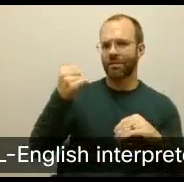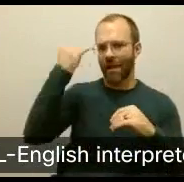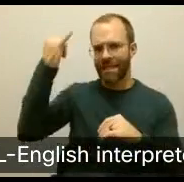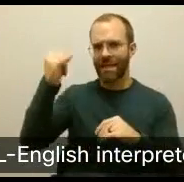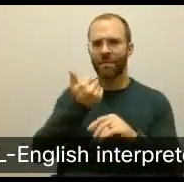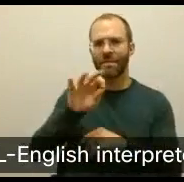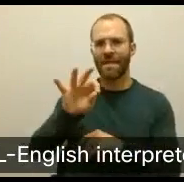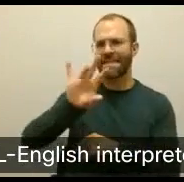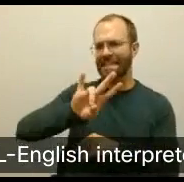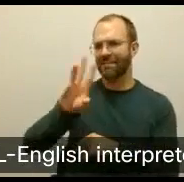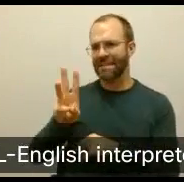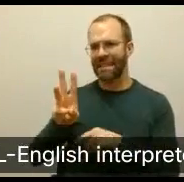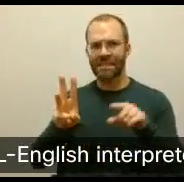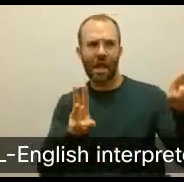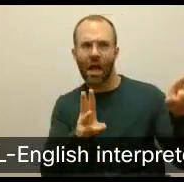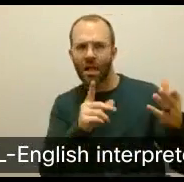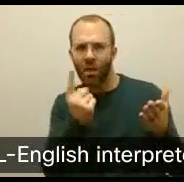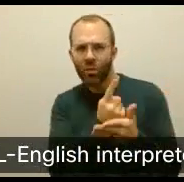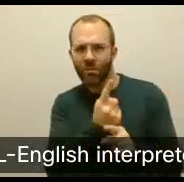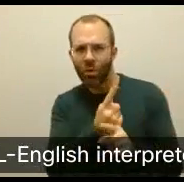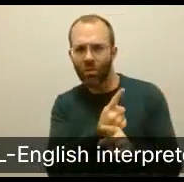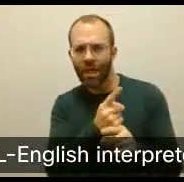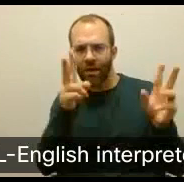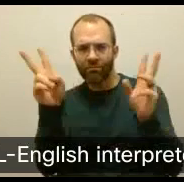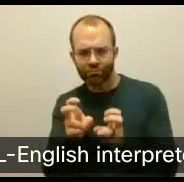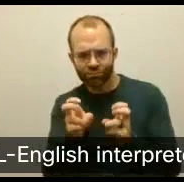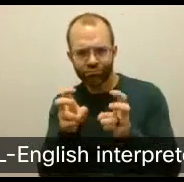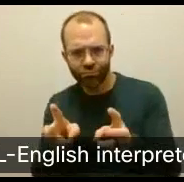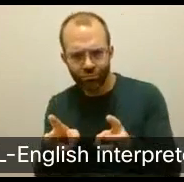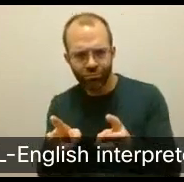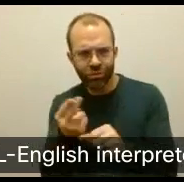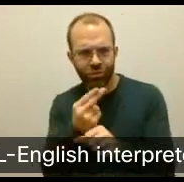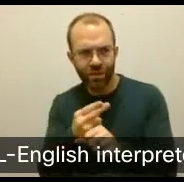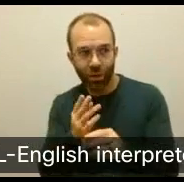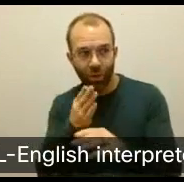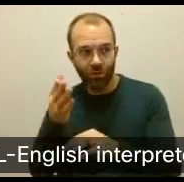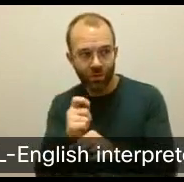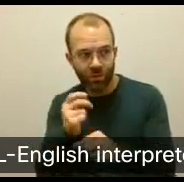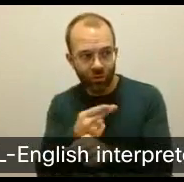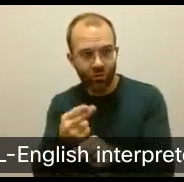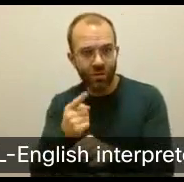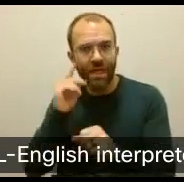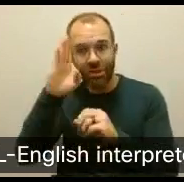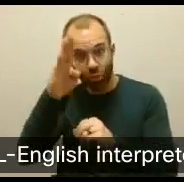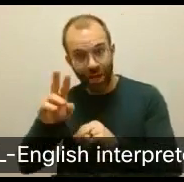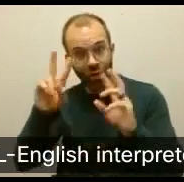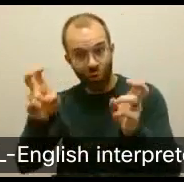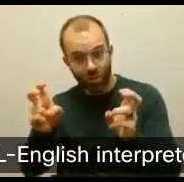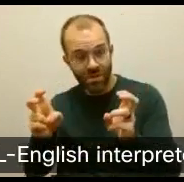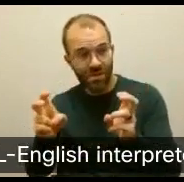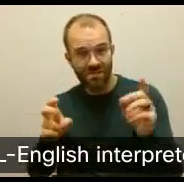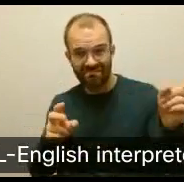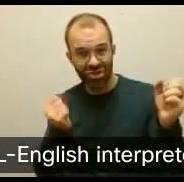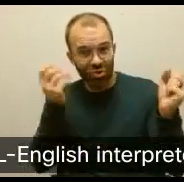will have a different opinion on what would be an appropriate level, or what would be an appropriate amount of direct quotations in